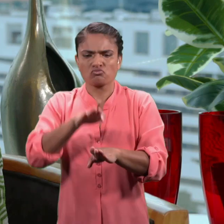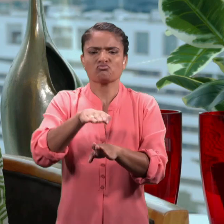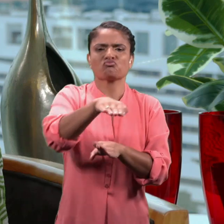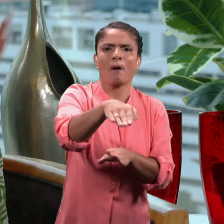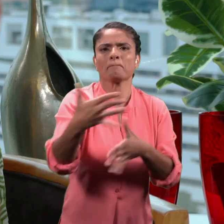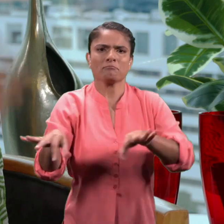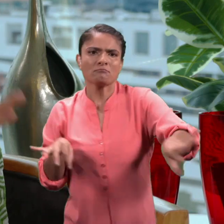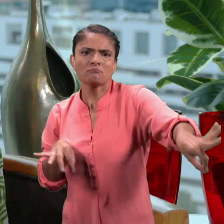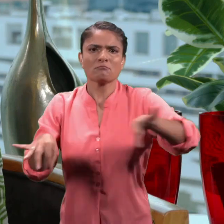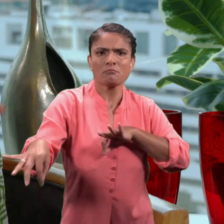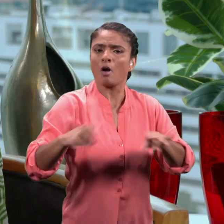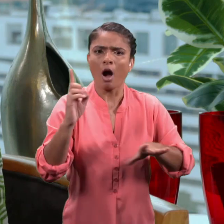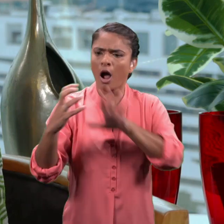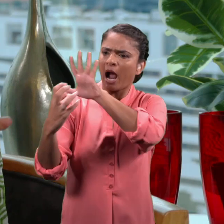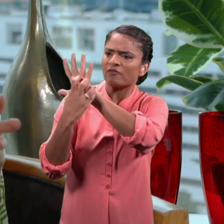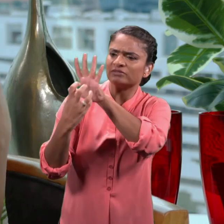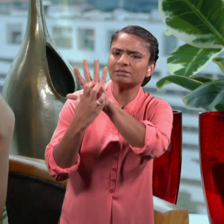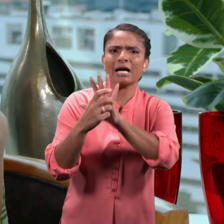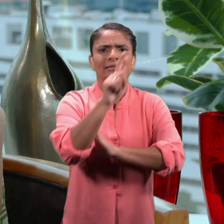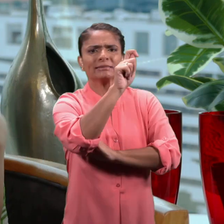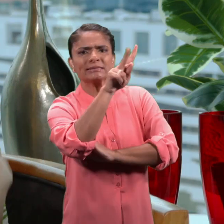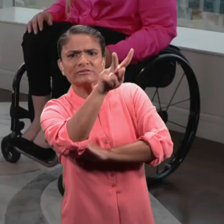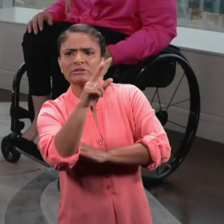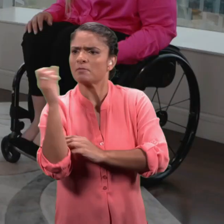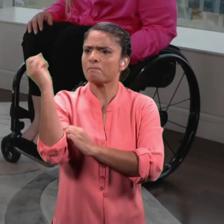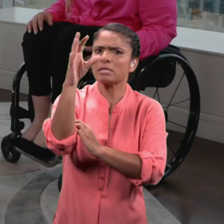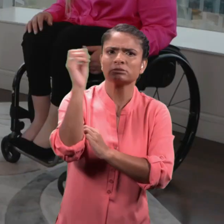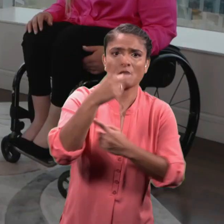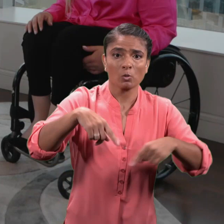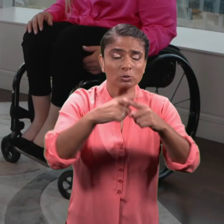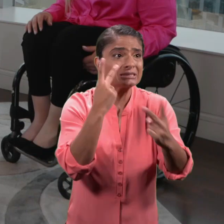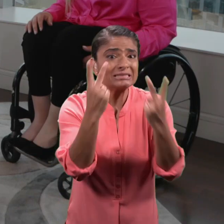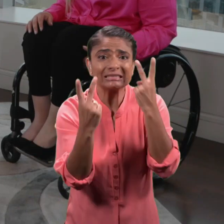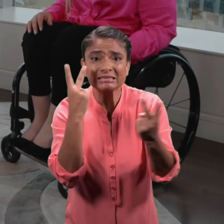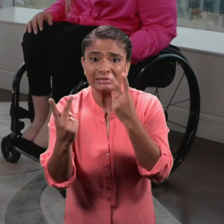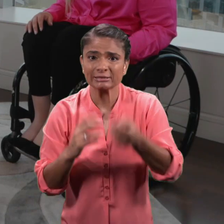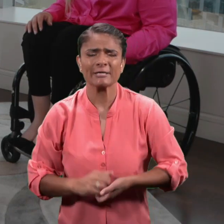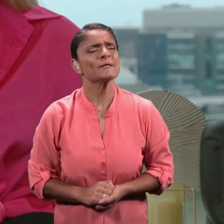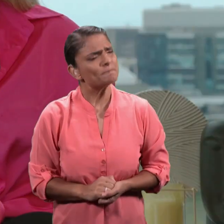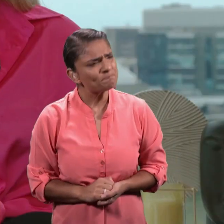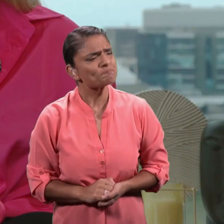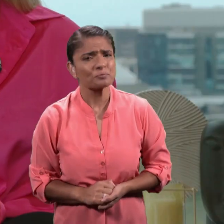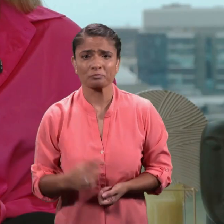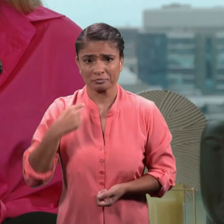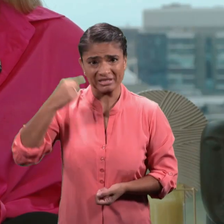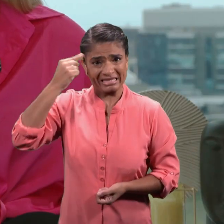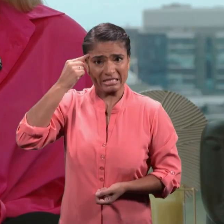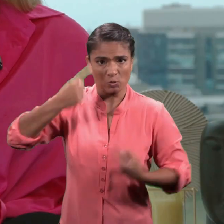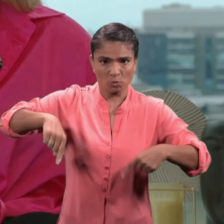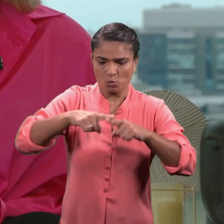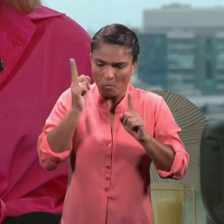just on ramps and catwalks, but throughout all of our advertising and media as we see it today? I feel like